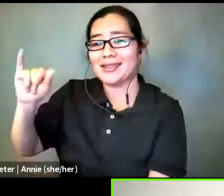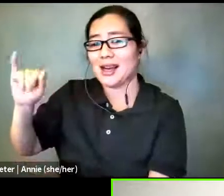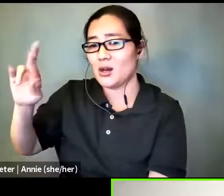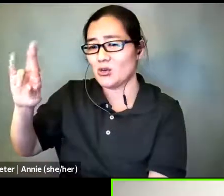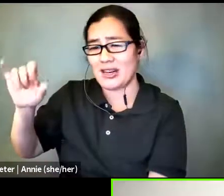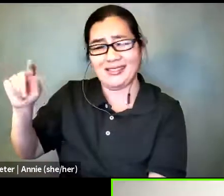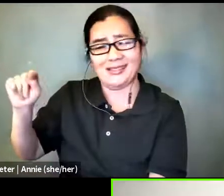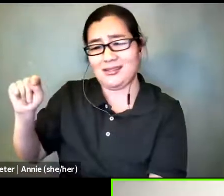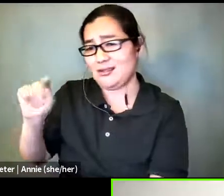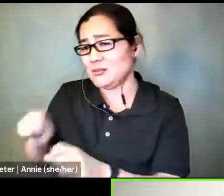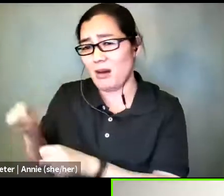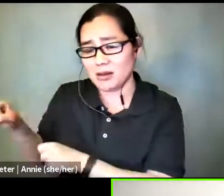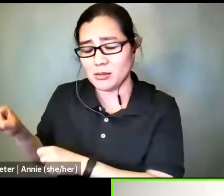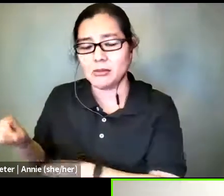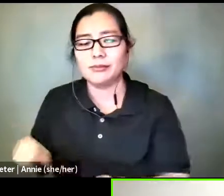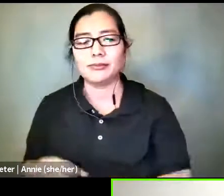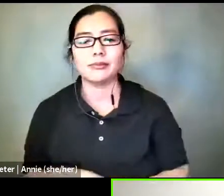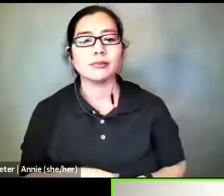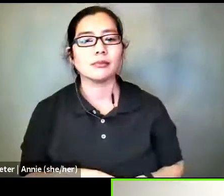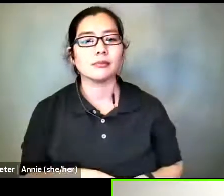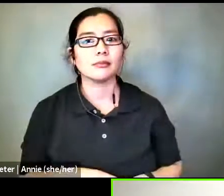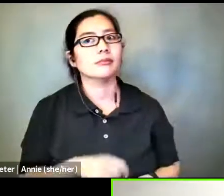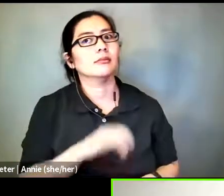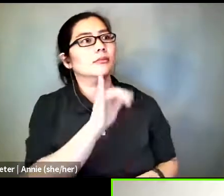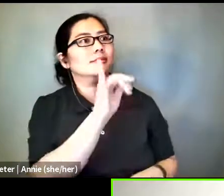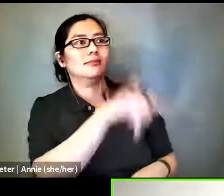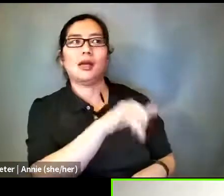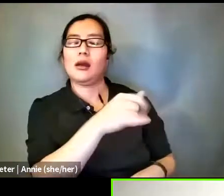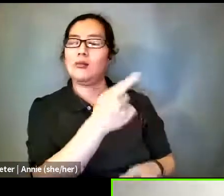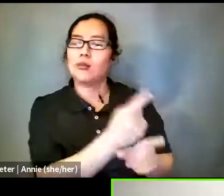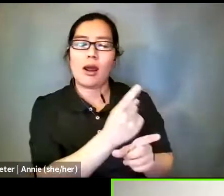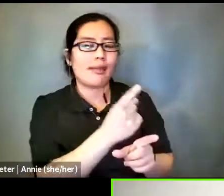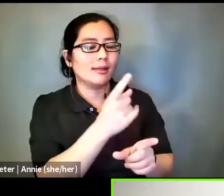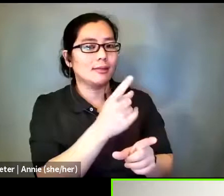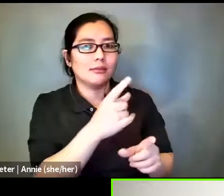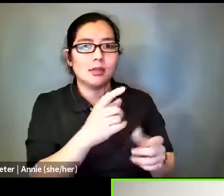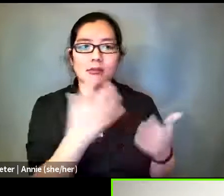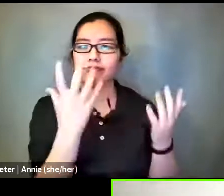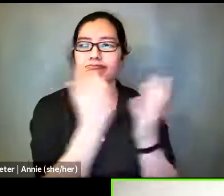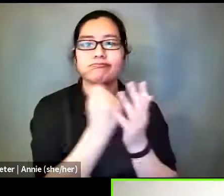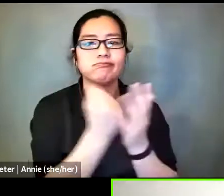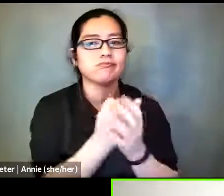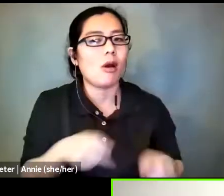the opportunity I think that we continue to have, right? I'll